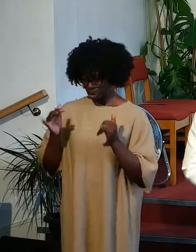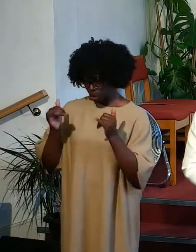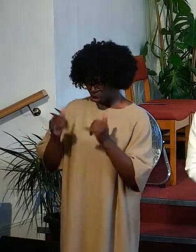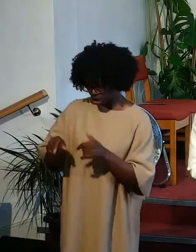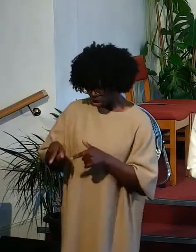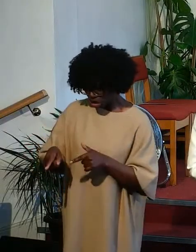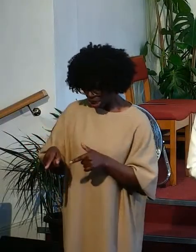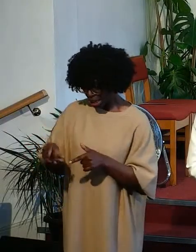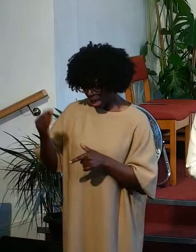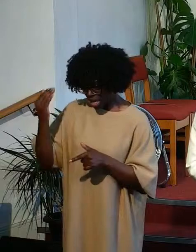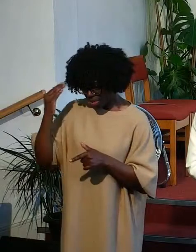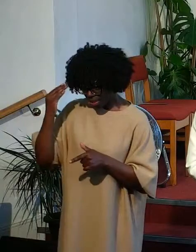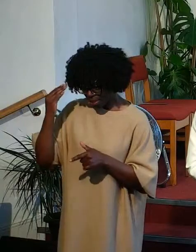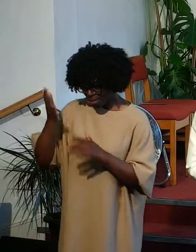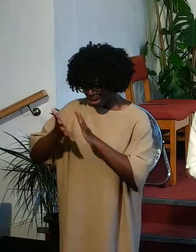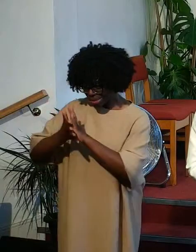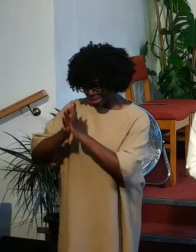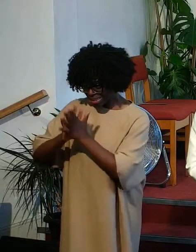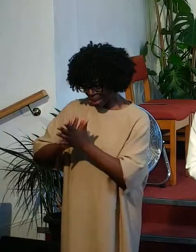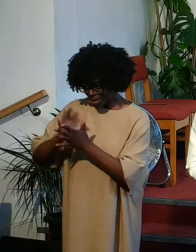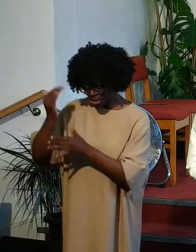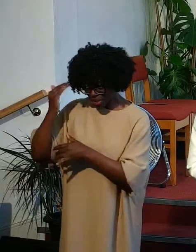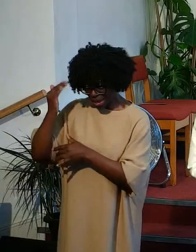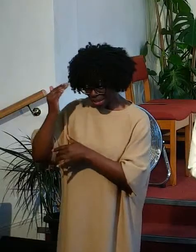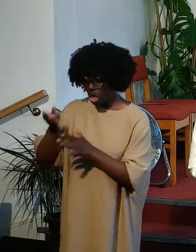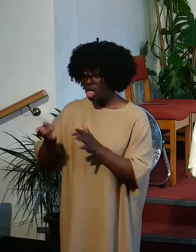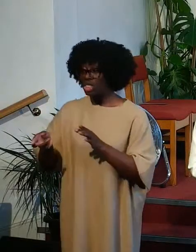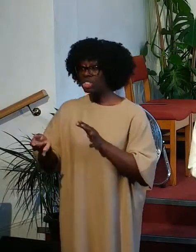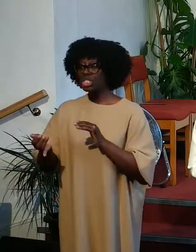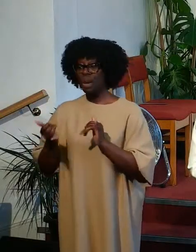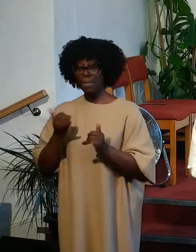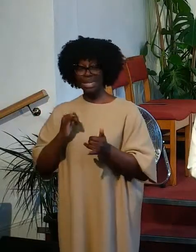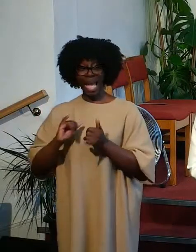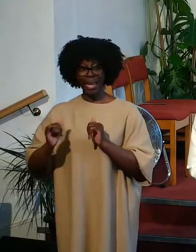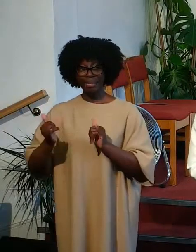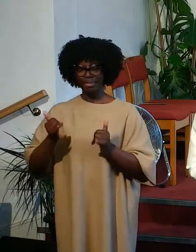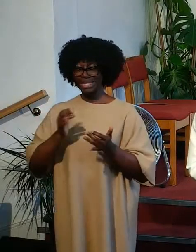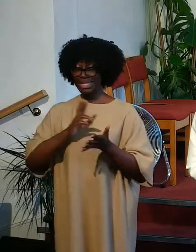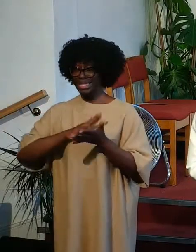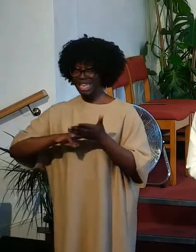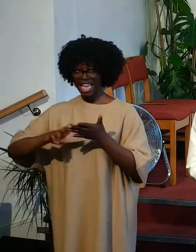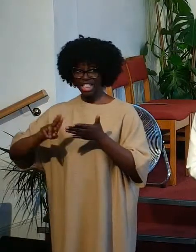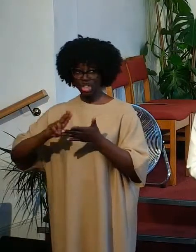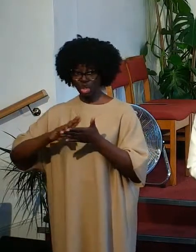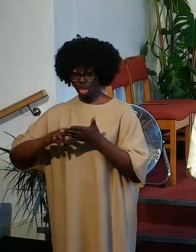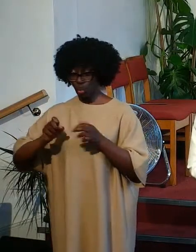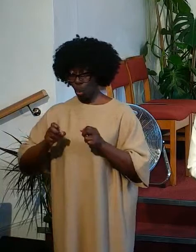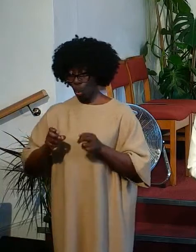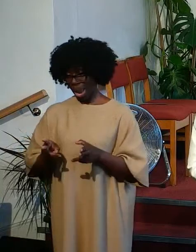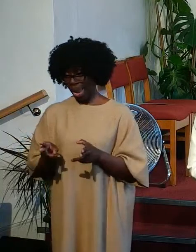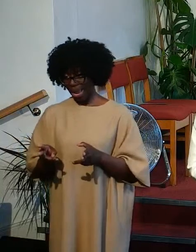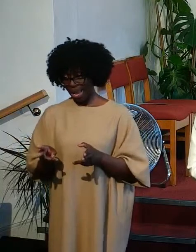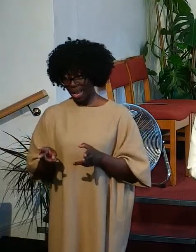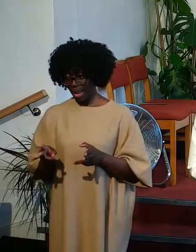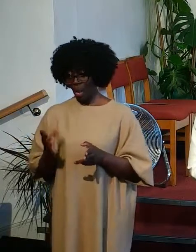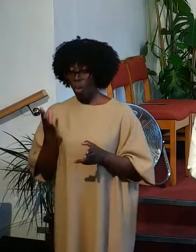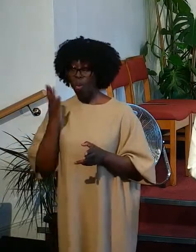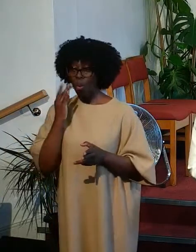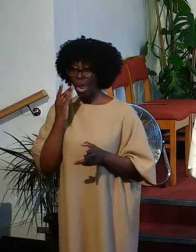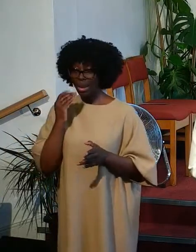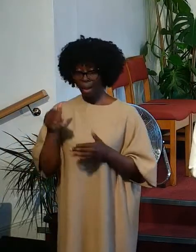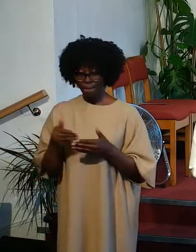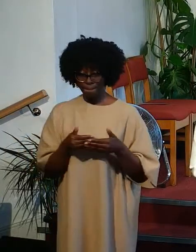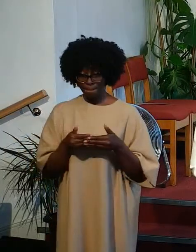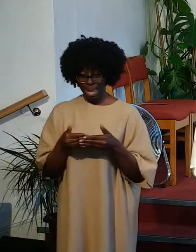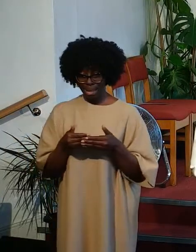brain. So nature's way of, in a sense, sometimes dealing with some of these issues is that you do have a